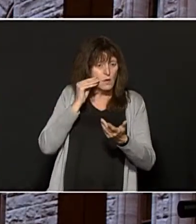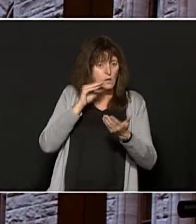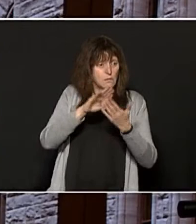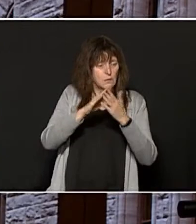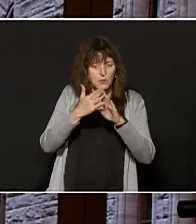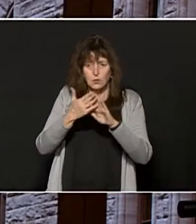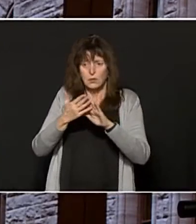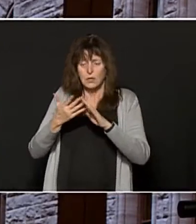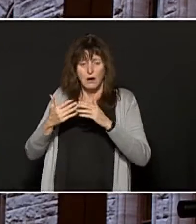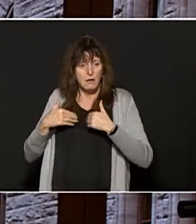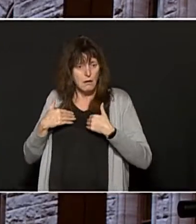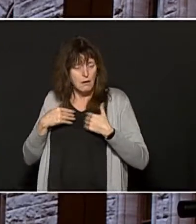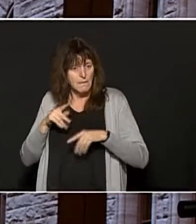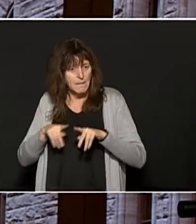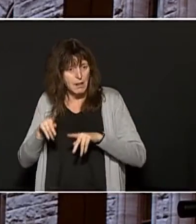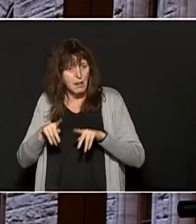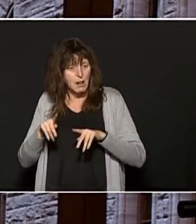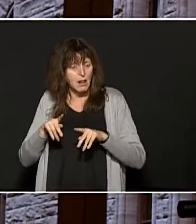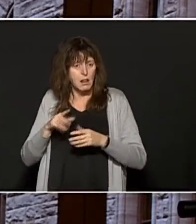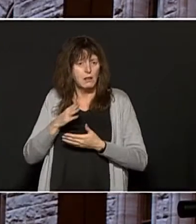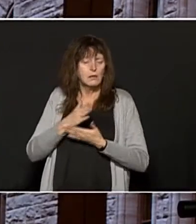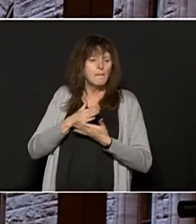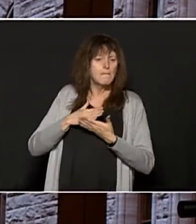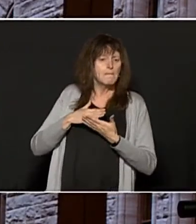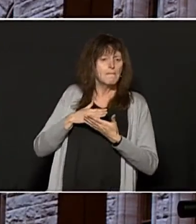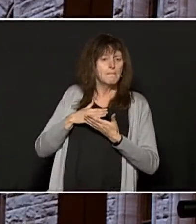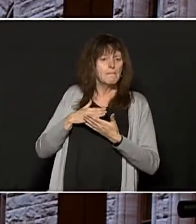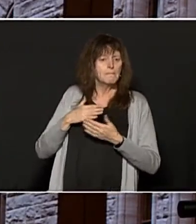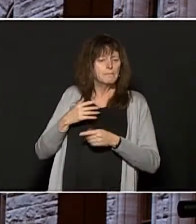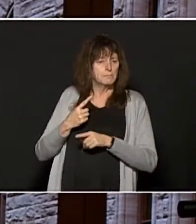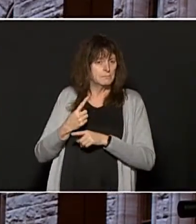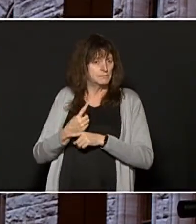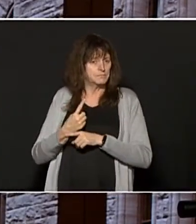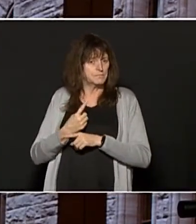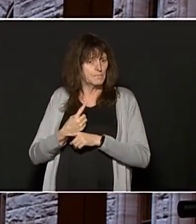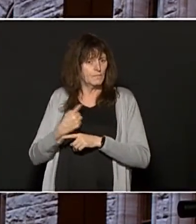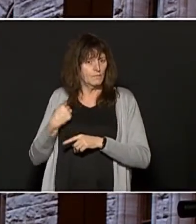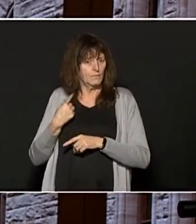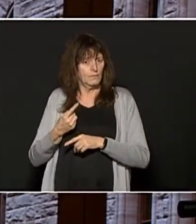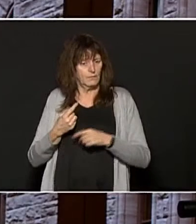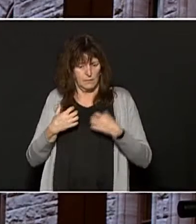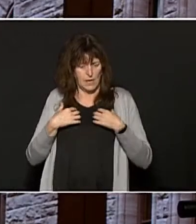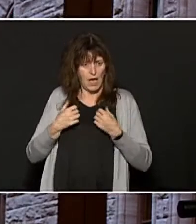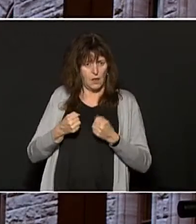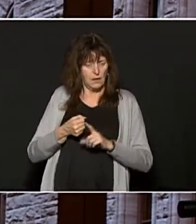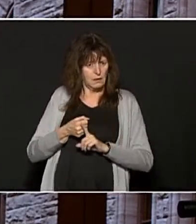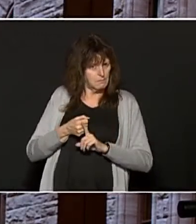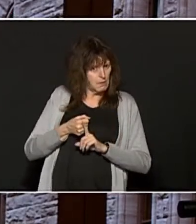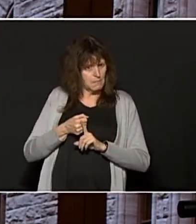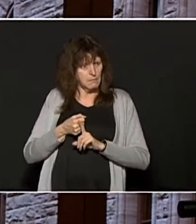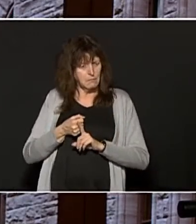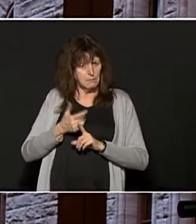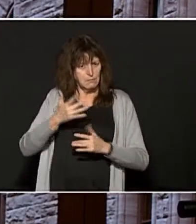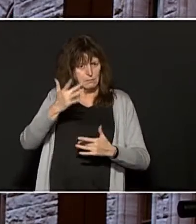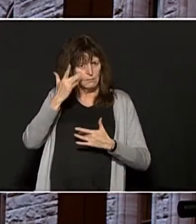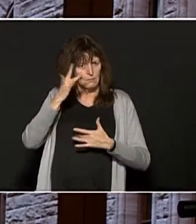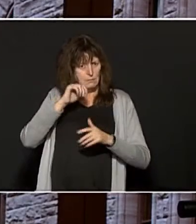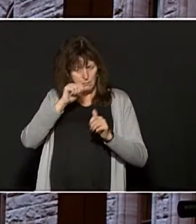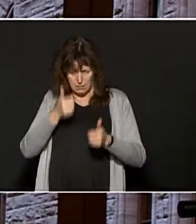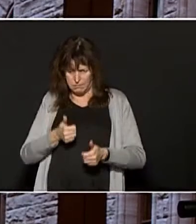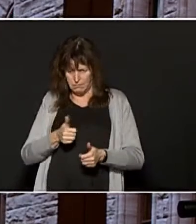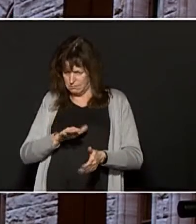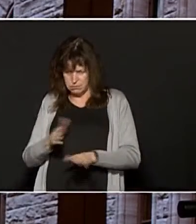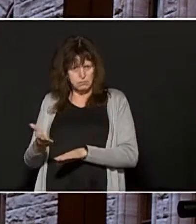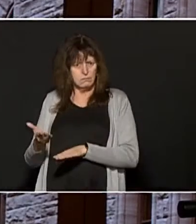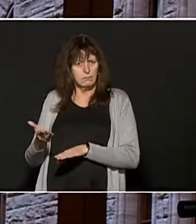who are in fairly or relatively healthy states. This is concerning, and mostly it deepens our sympathies to the